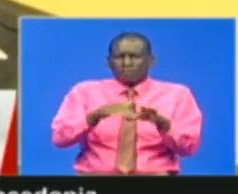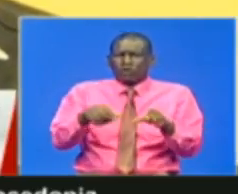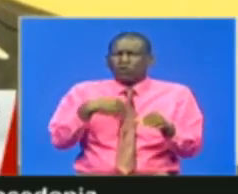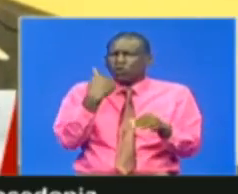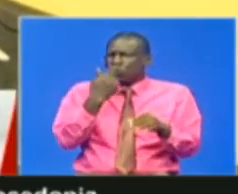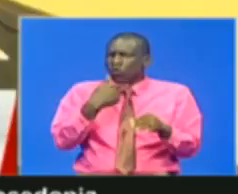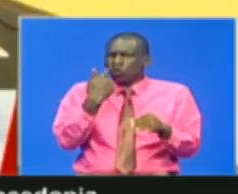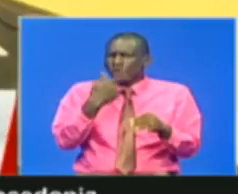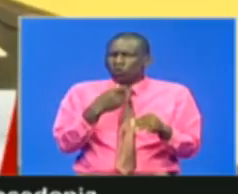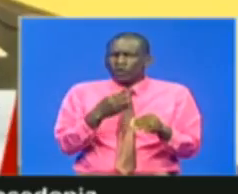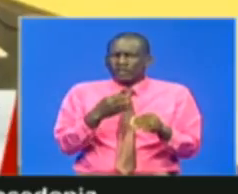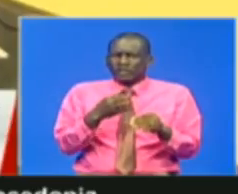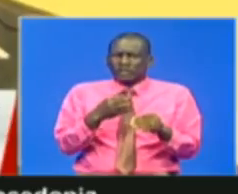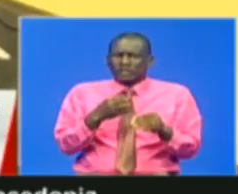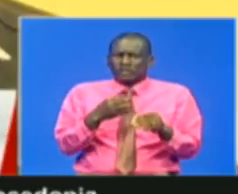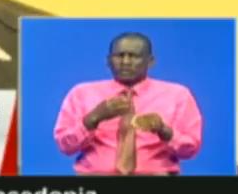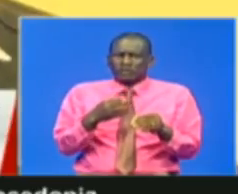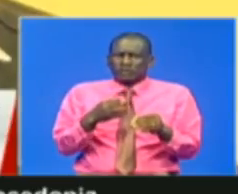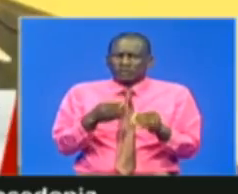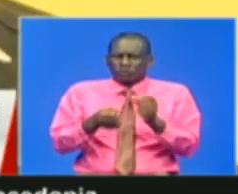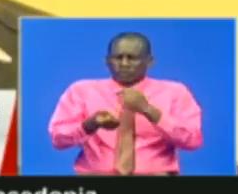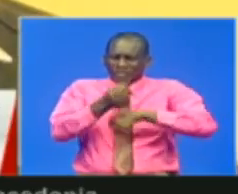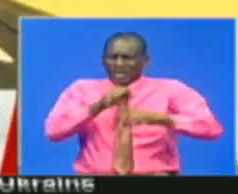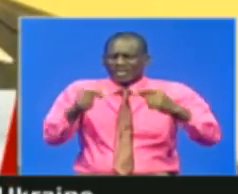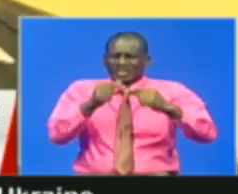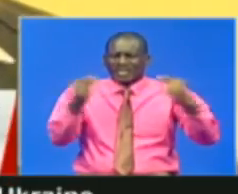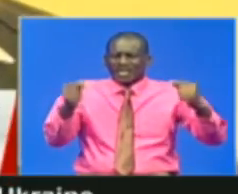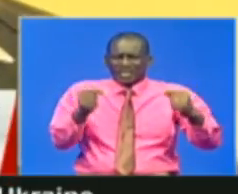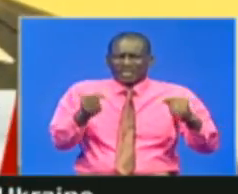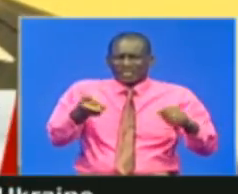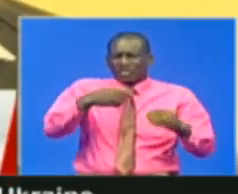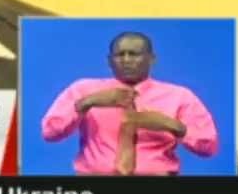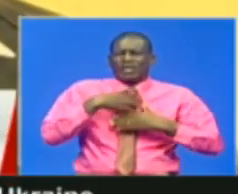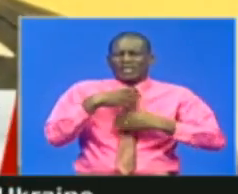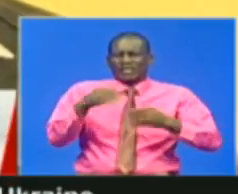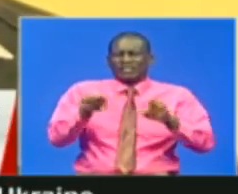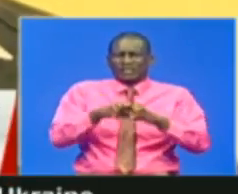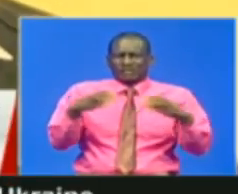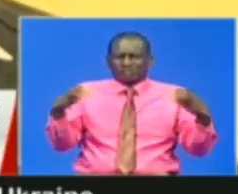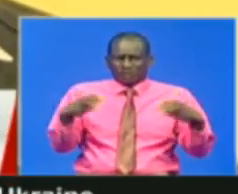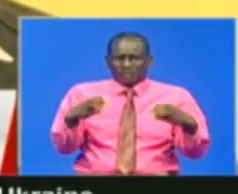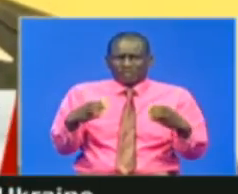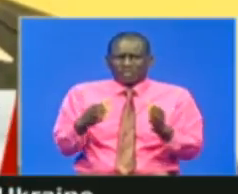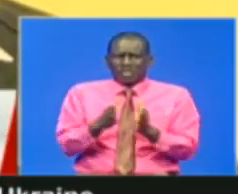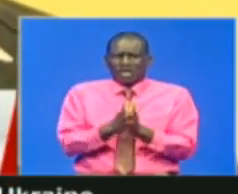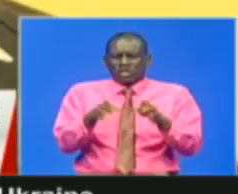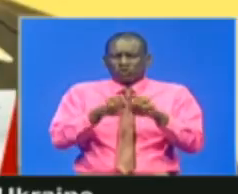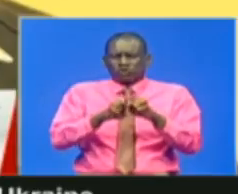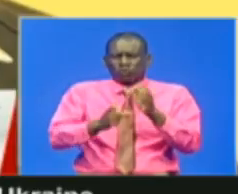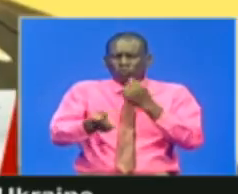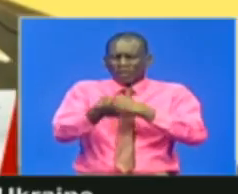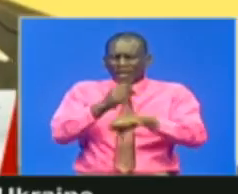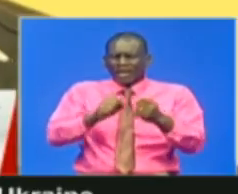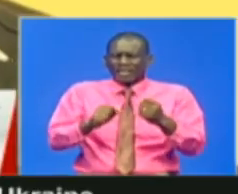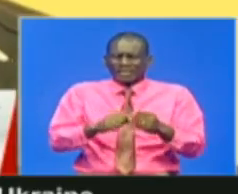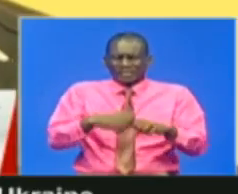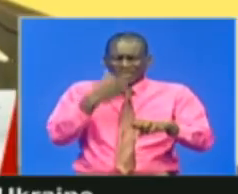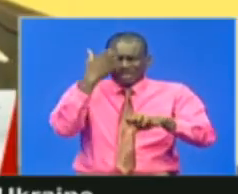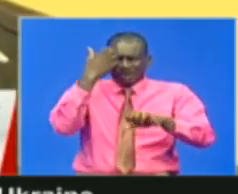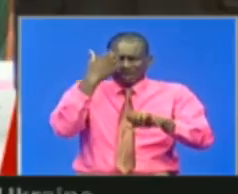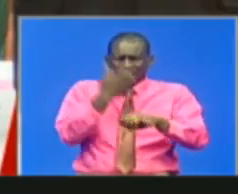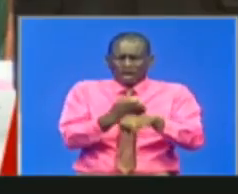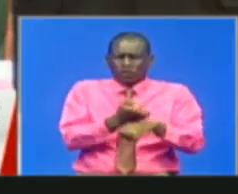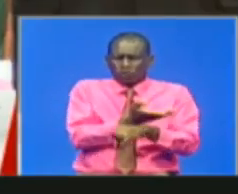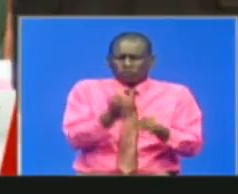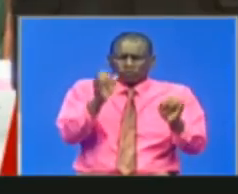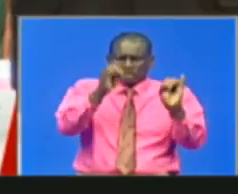being errant and acting against our interests as a party, and deal firmly and squarely with those